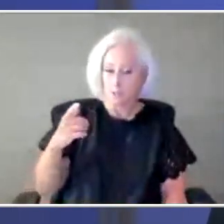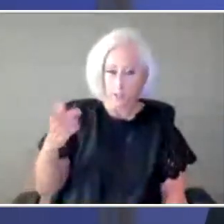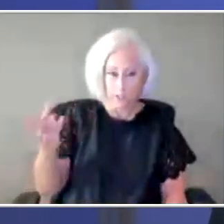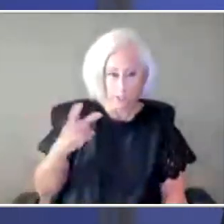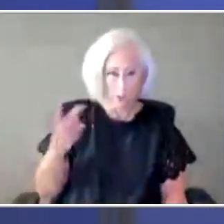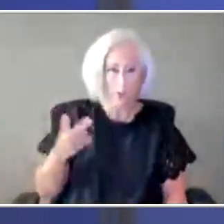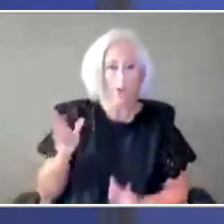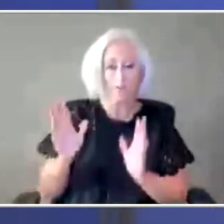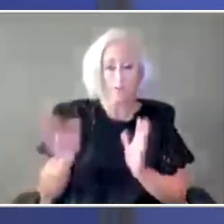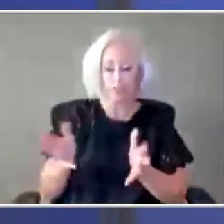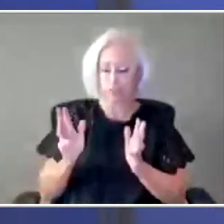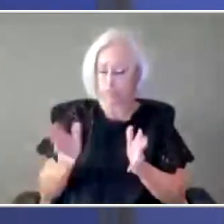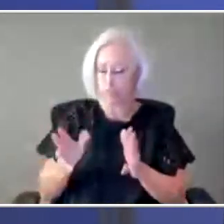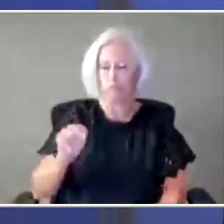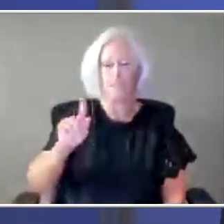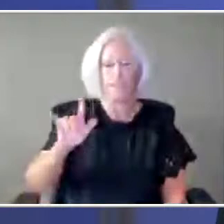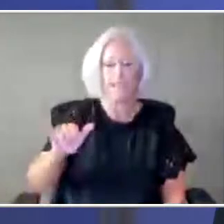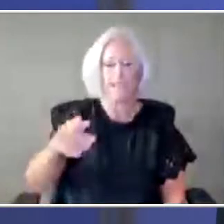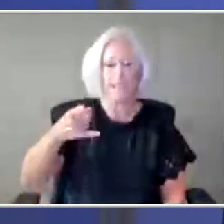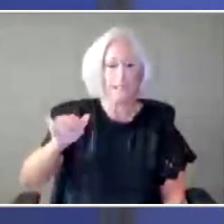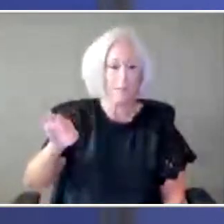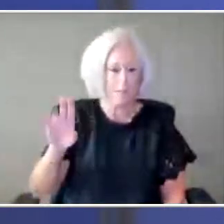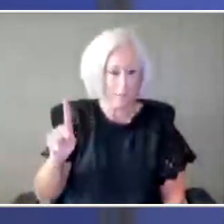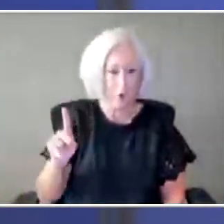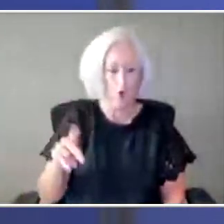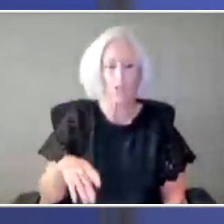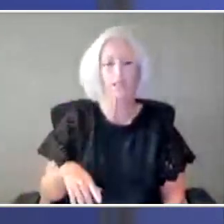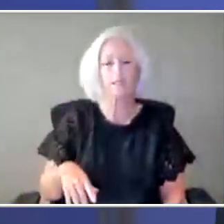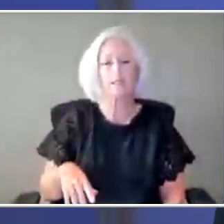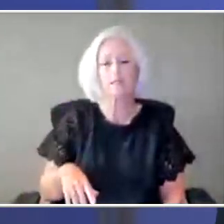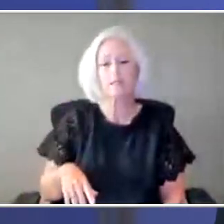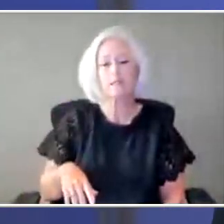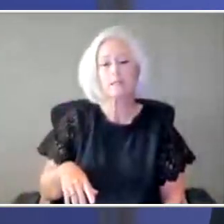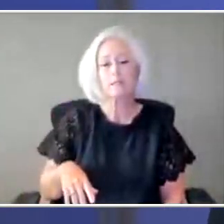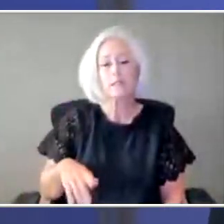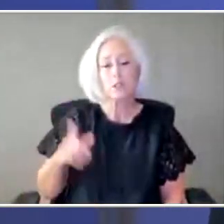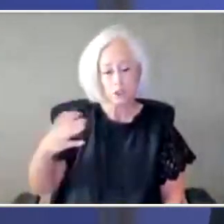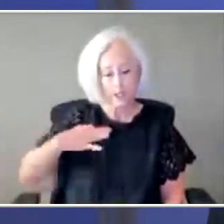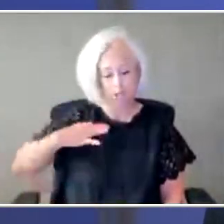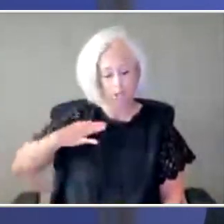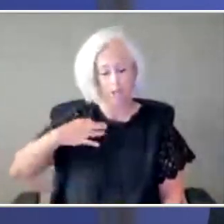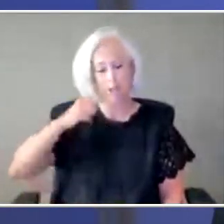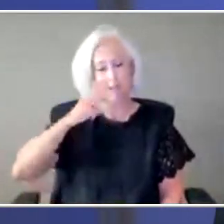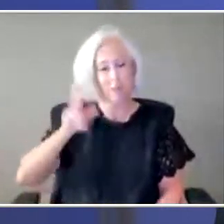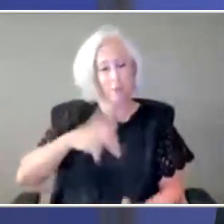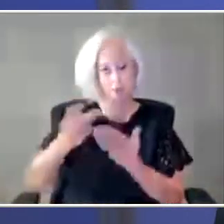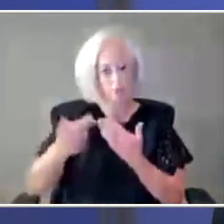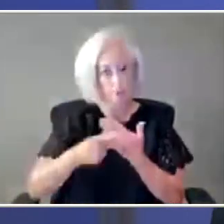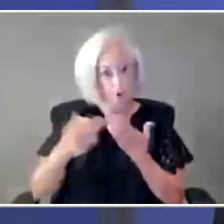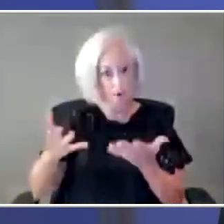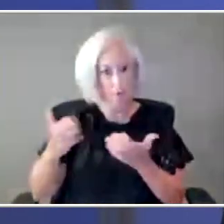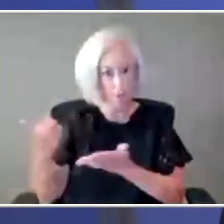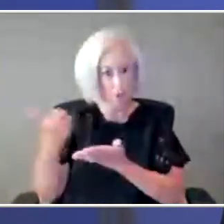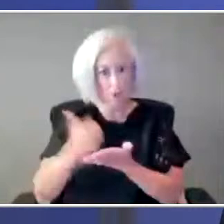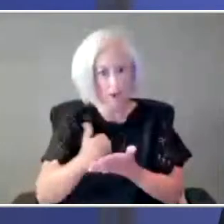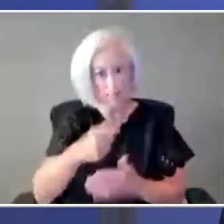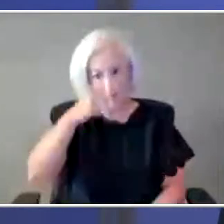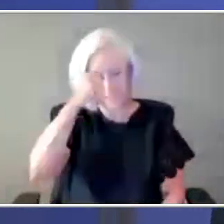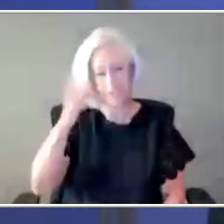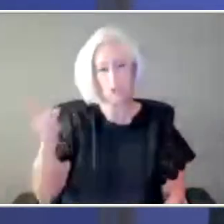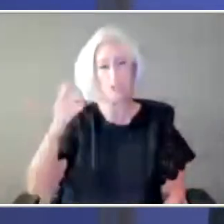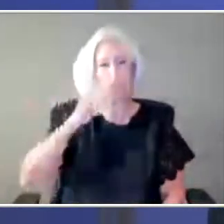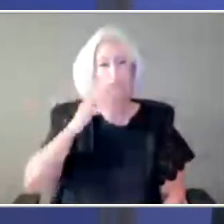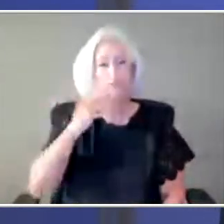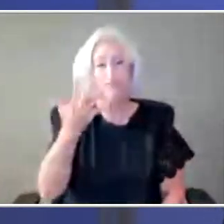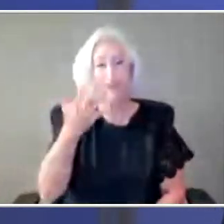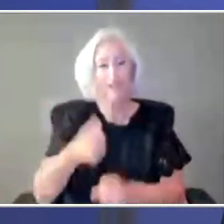Park, she said she volunteered for this program and wanted to help because she had been through it 5 years ago herself. And